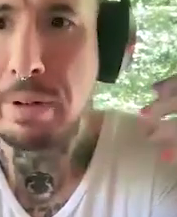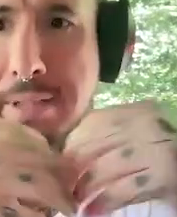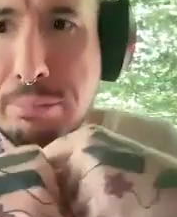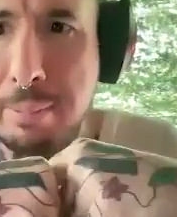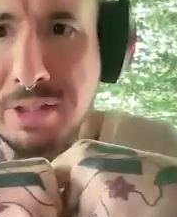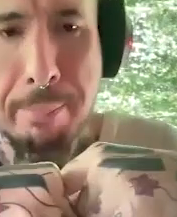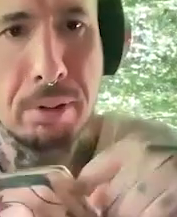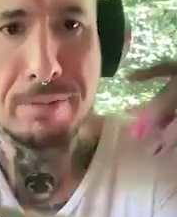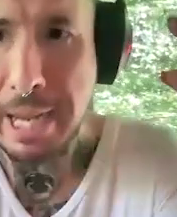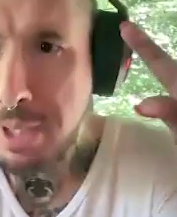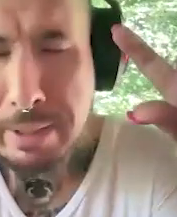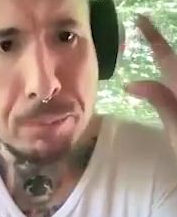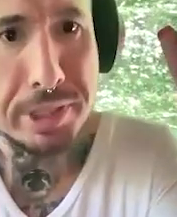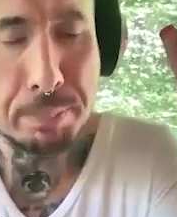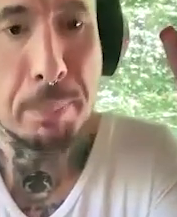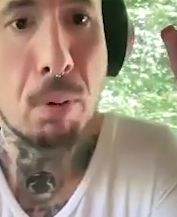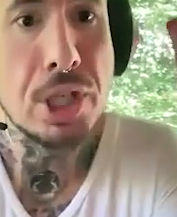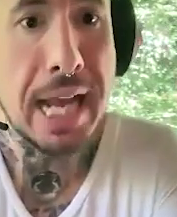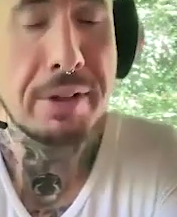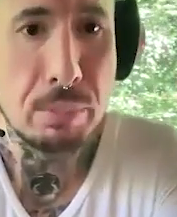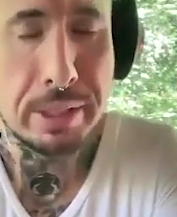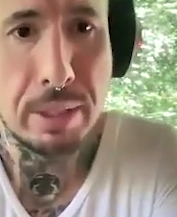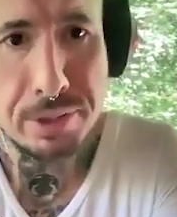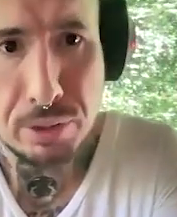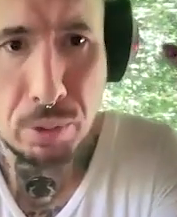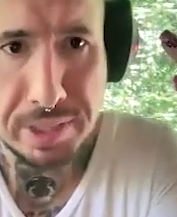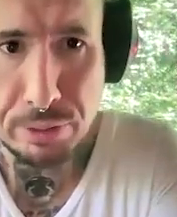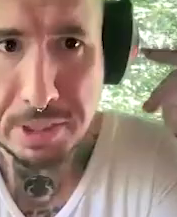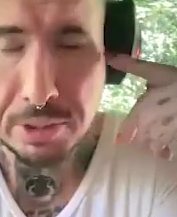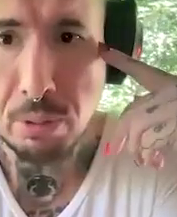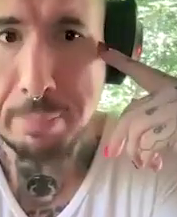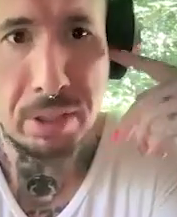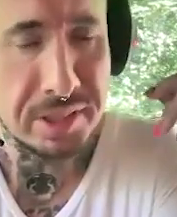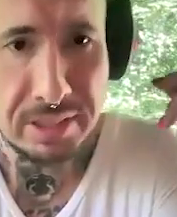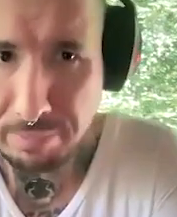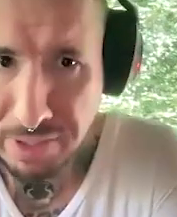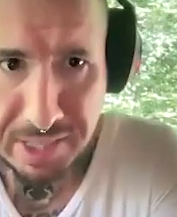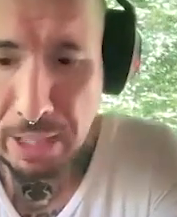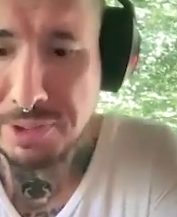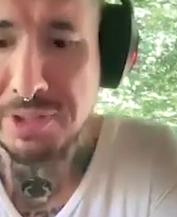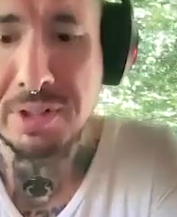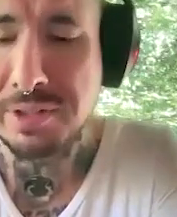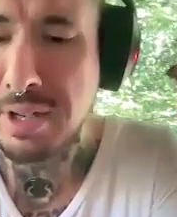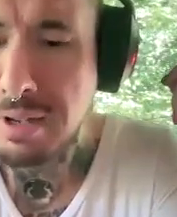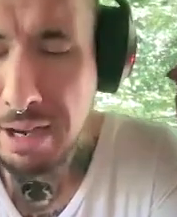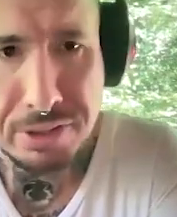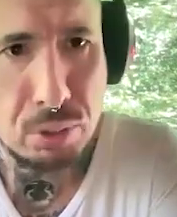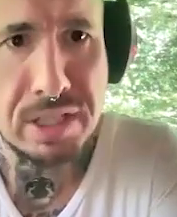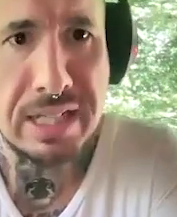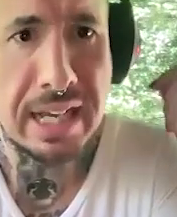think my story is a prime example of that disproportionality when it comes to 2S LGBTQI+, again, facing